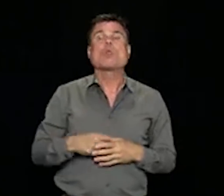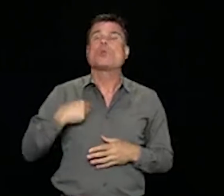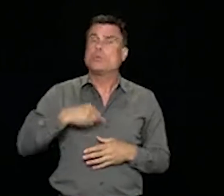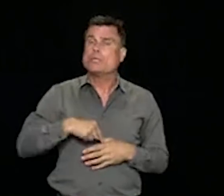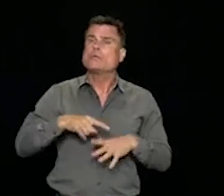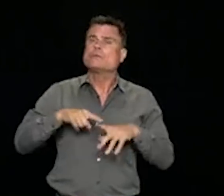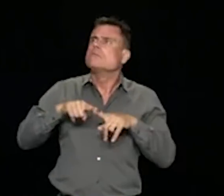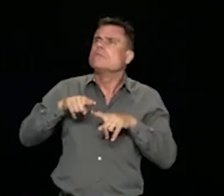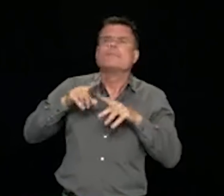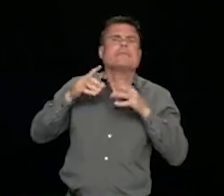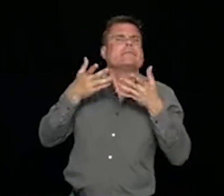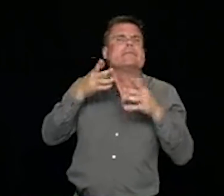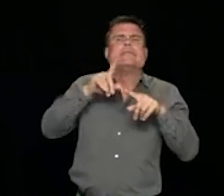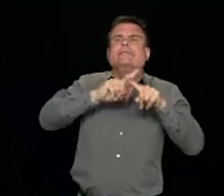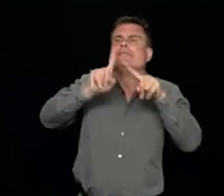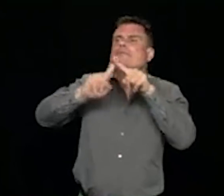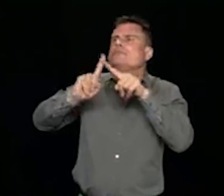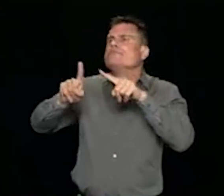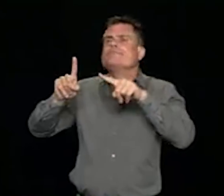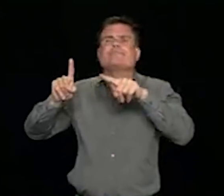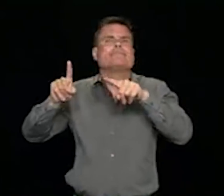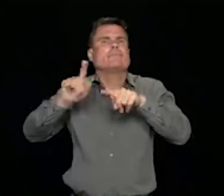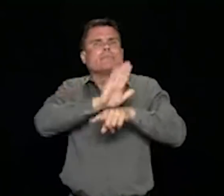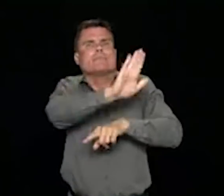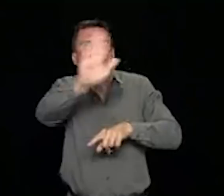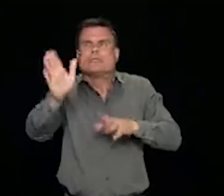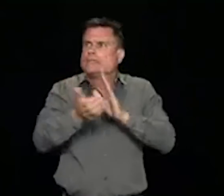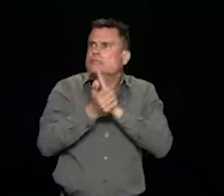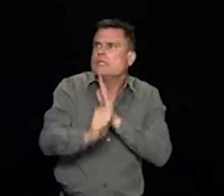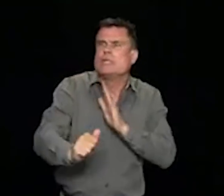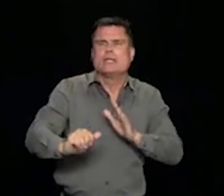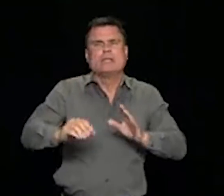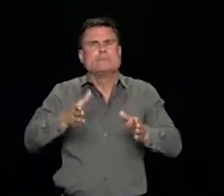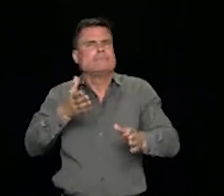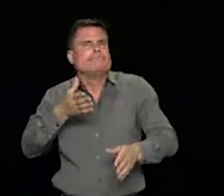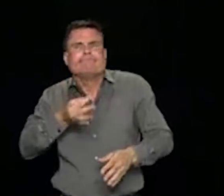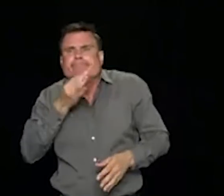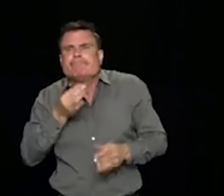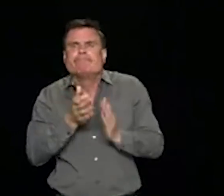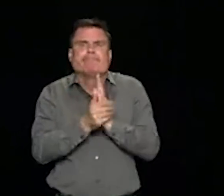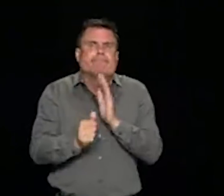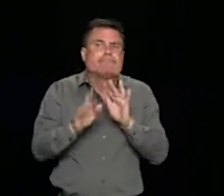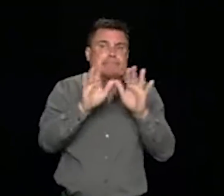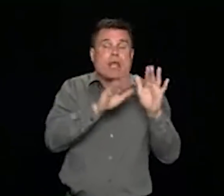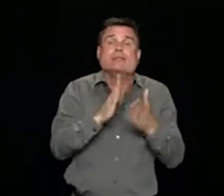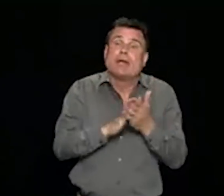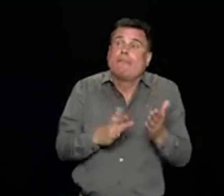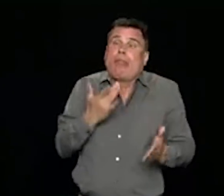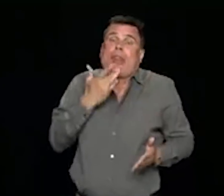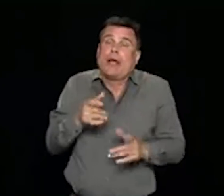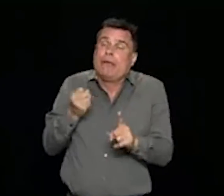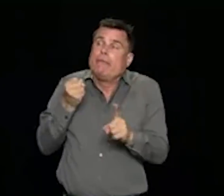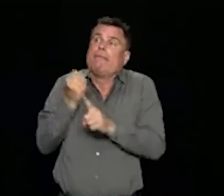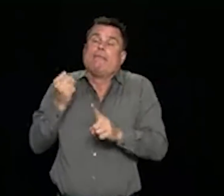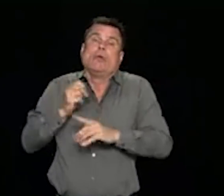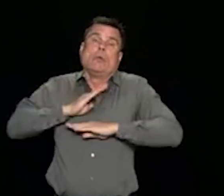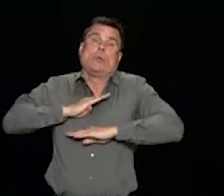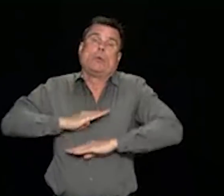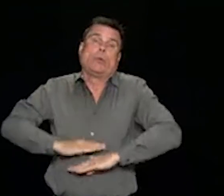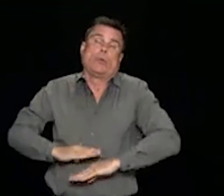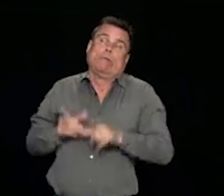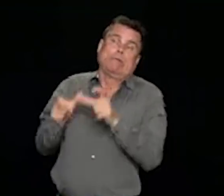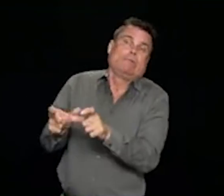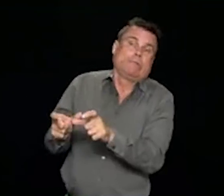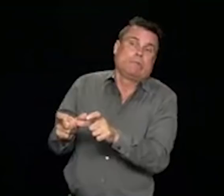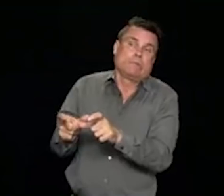skill and even some early good luck, saw us bend the curve and not the rules to get us where we are today. It's a response